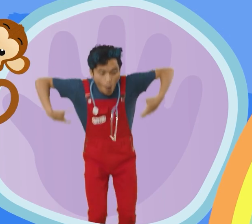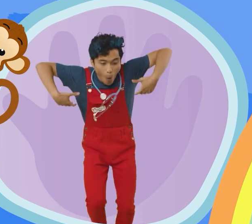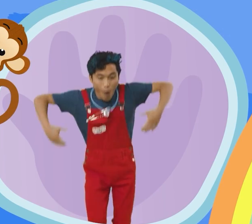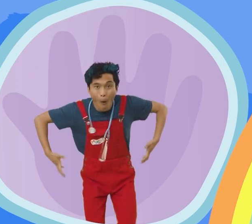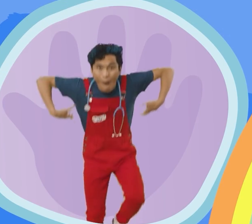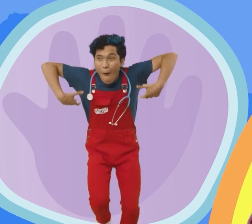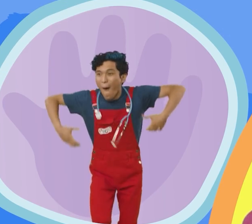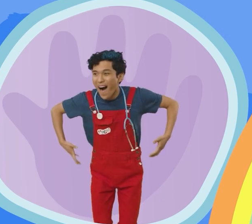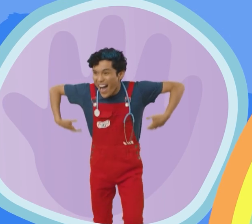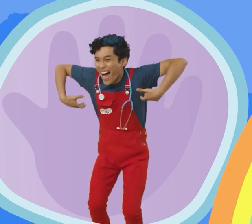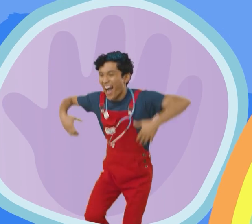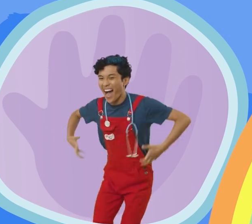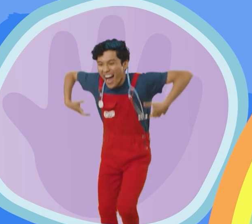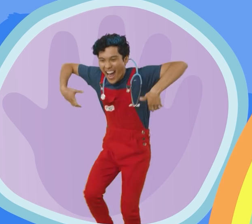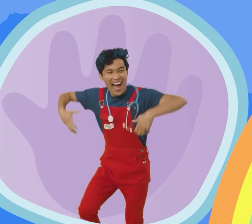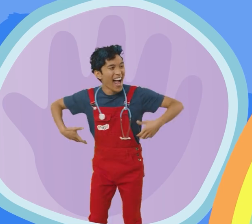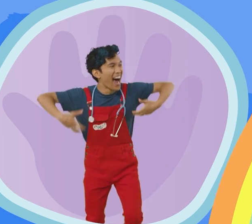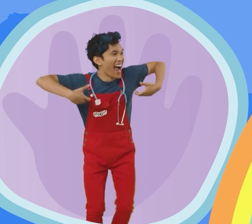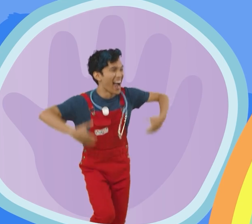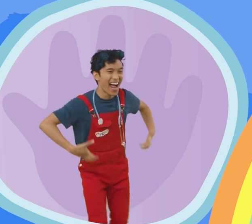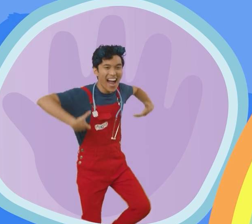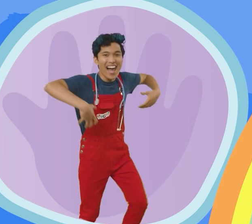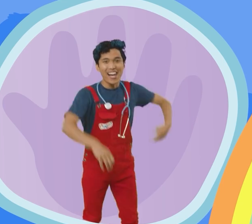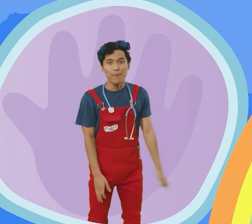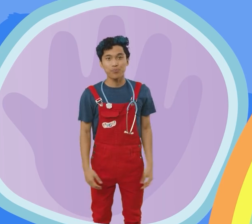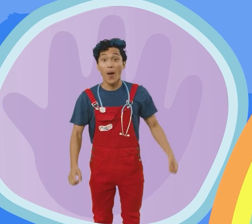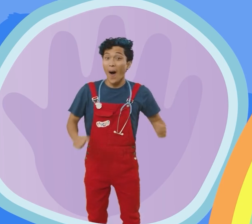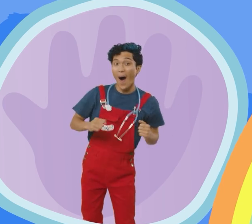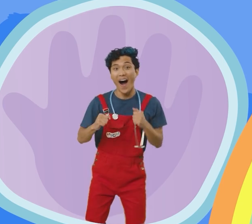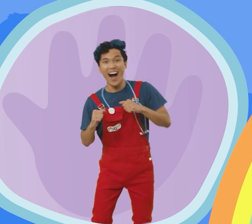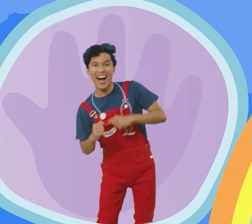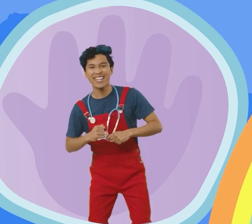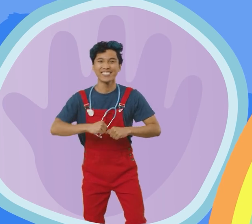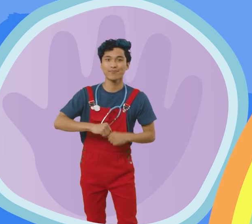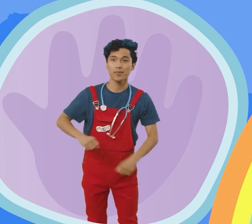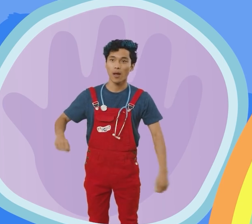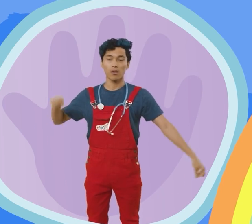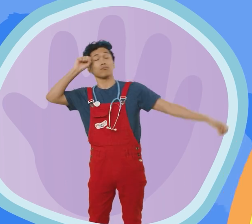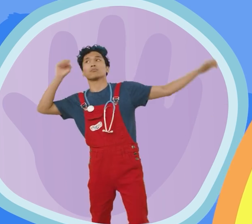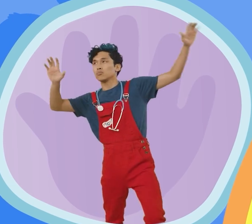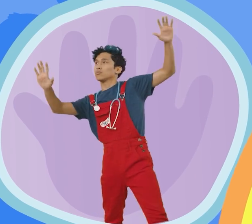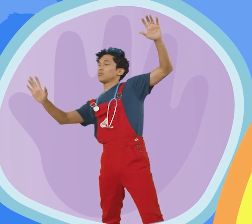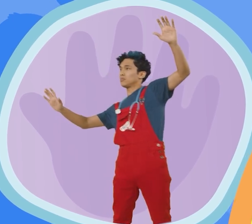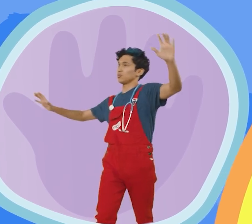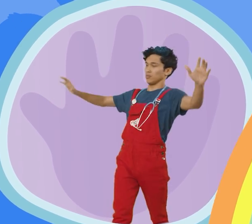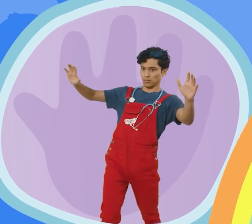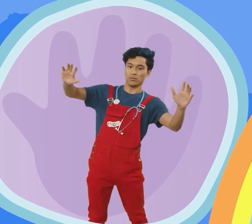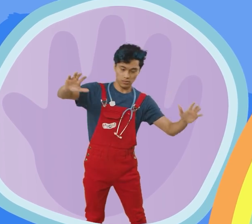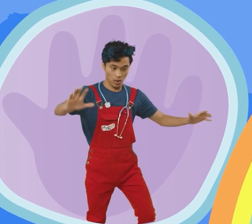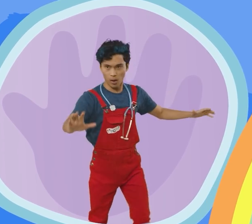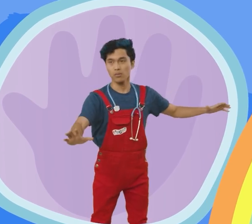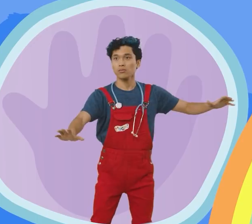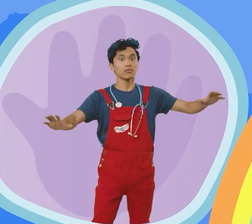Four little monkeys jumping on the bed. One fell off and bumped her